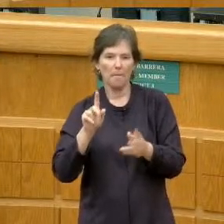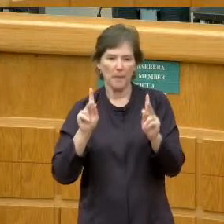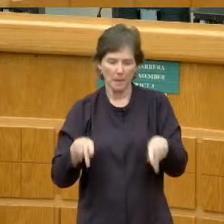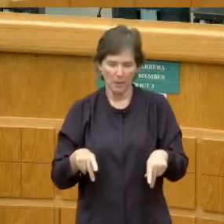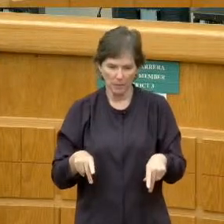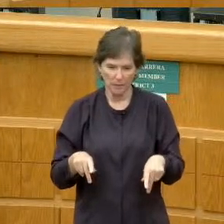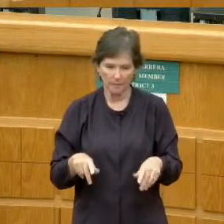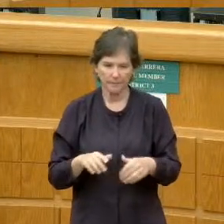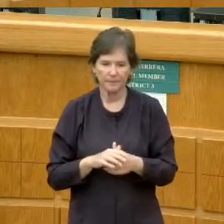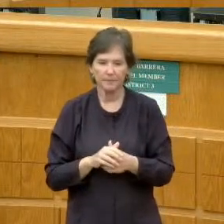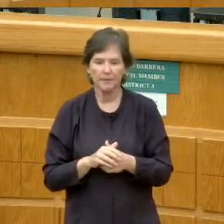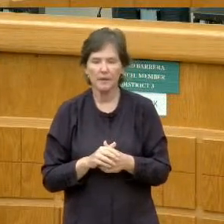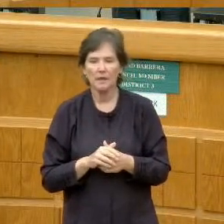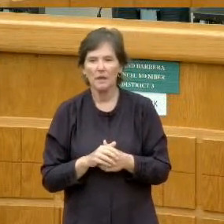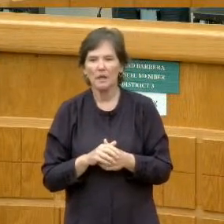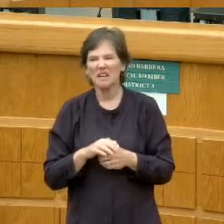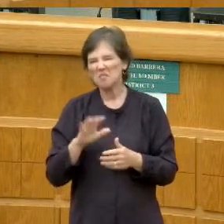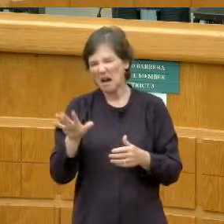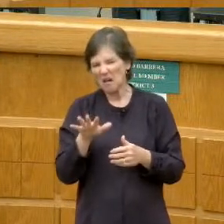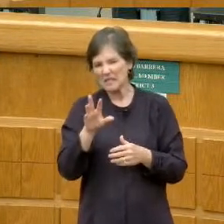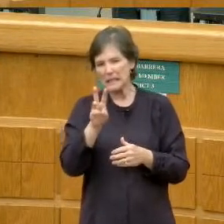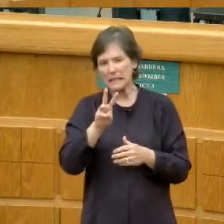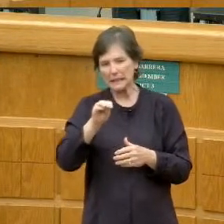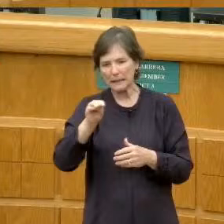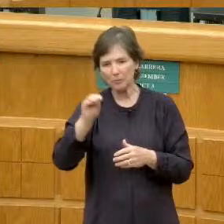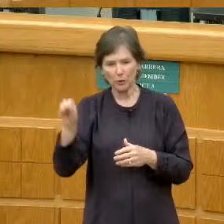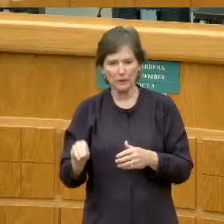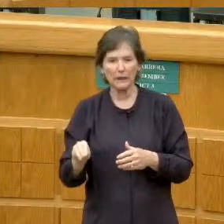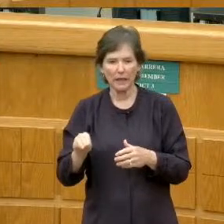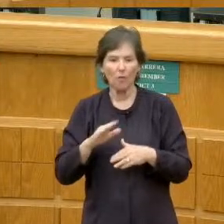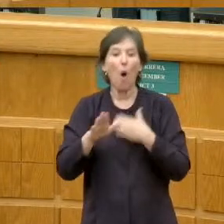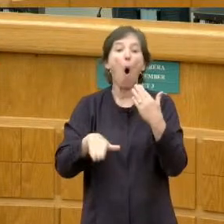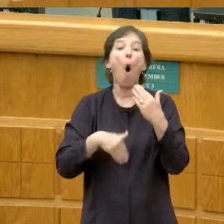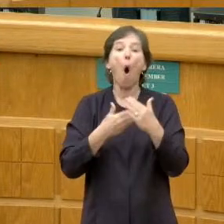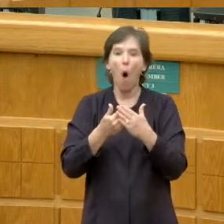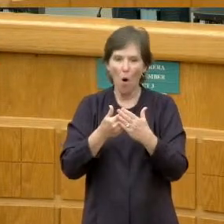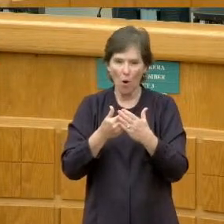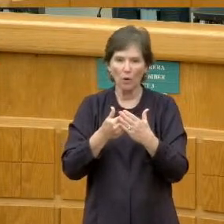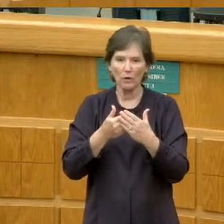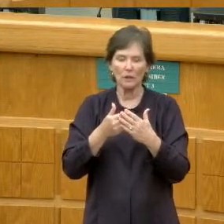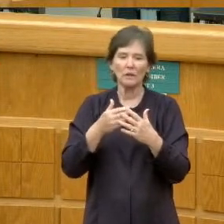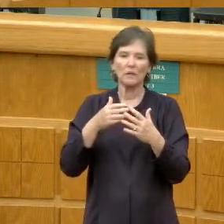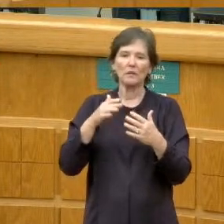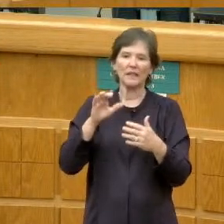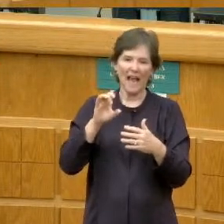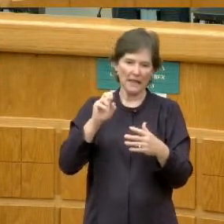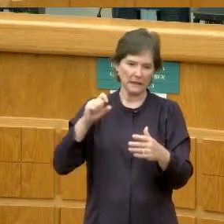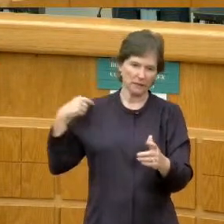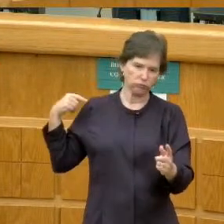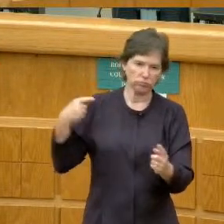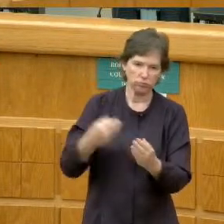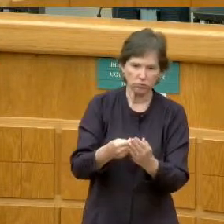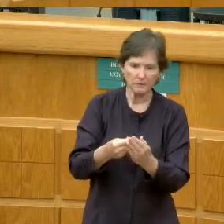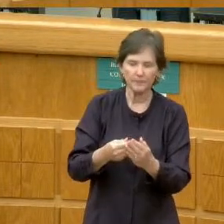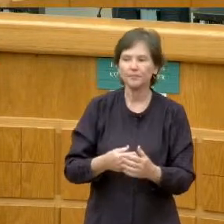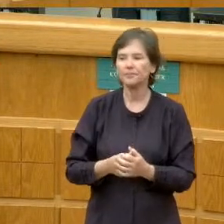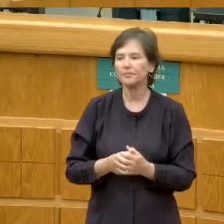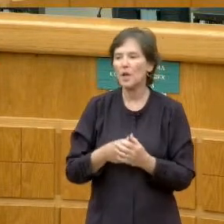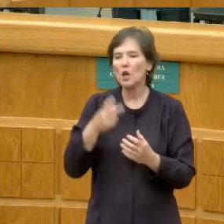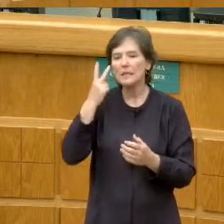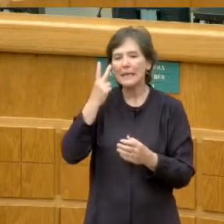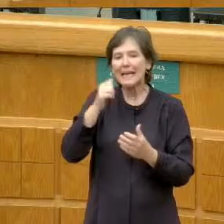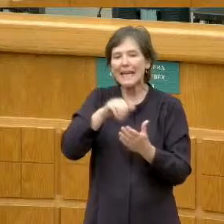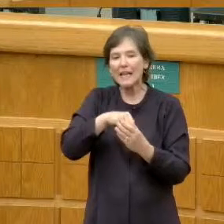are active. So the 7,100 active COVID cases. And then you can see in the chart, the yellow